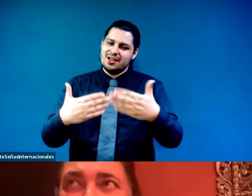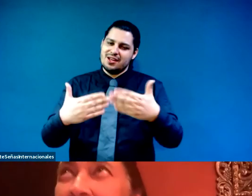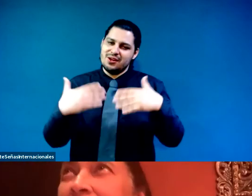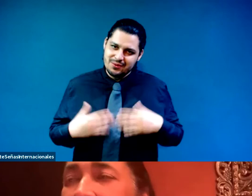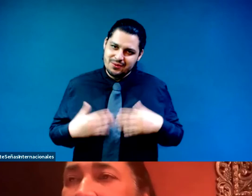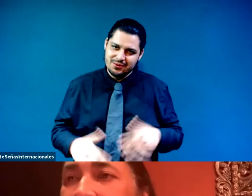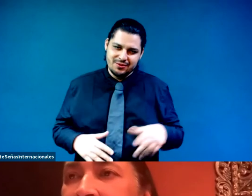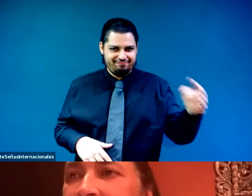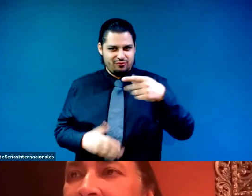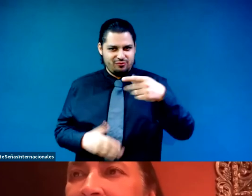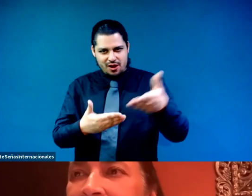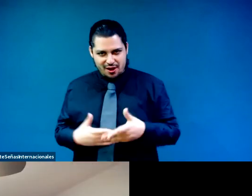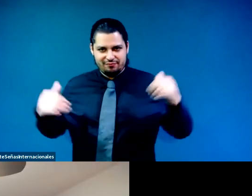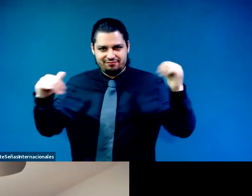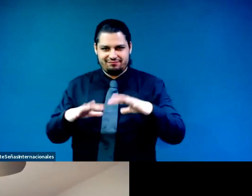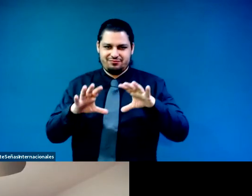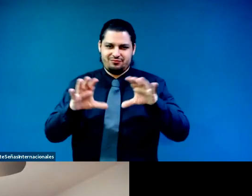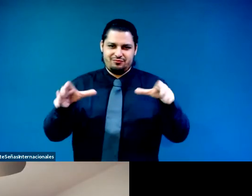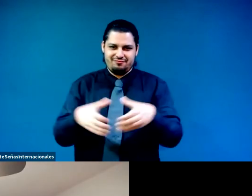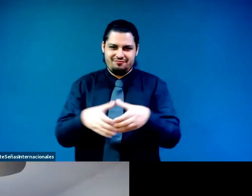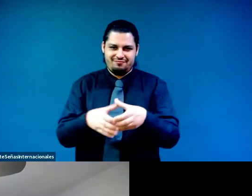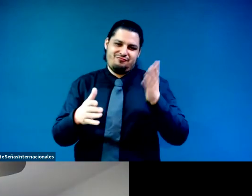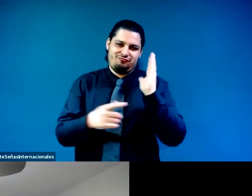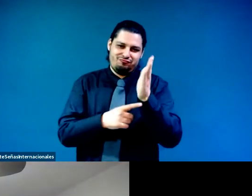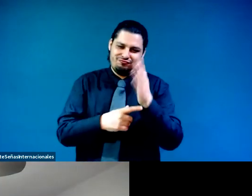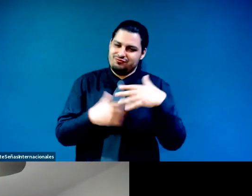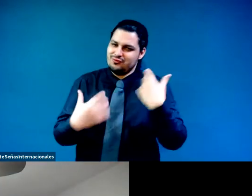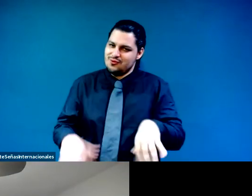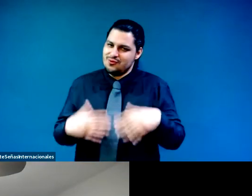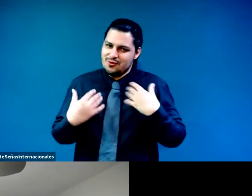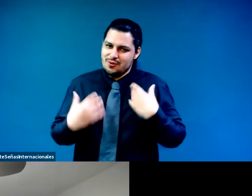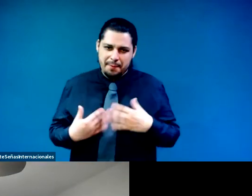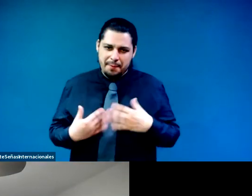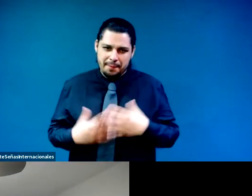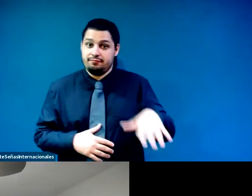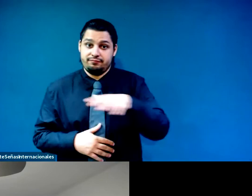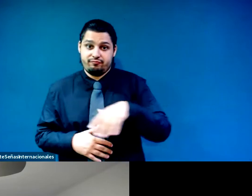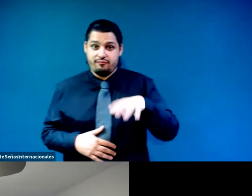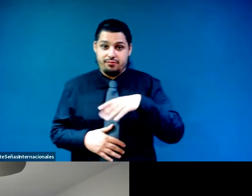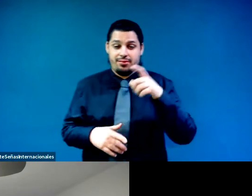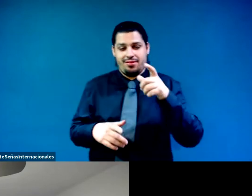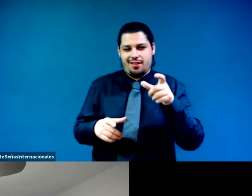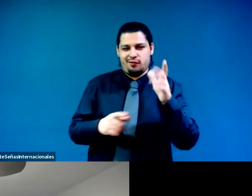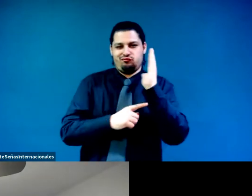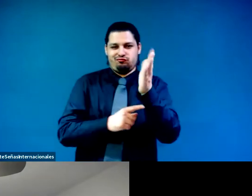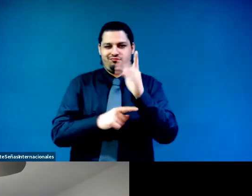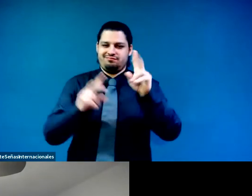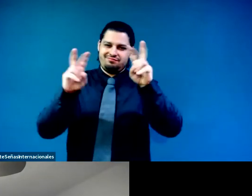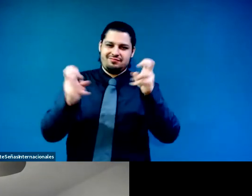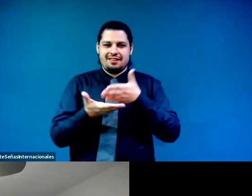Action Coalition on Economic Justice and Rights. I'm absolutely thrilled to be with all of you